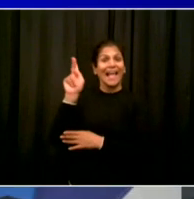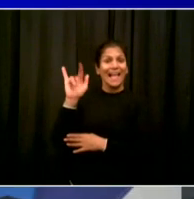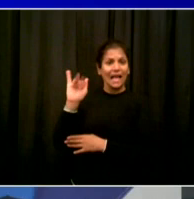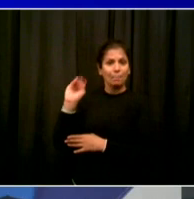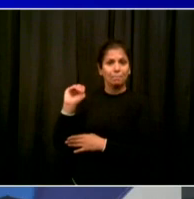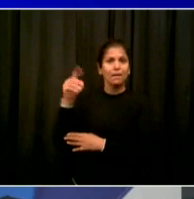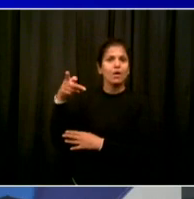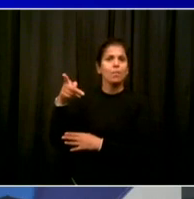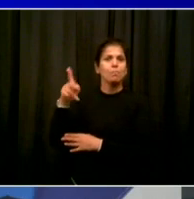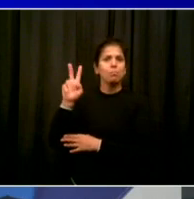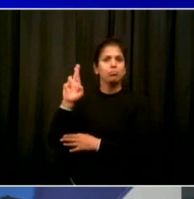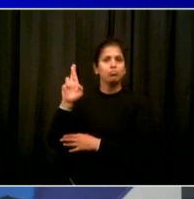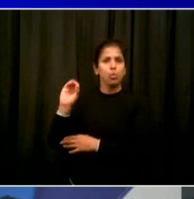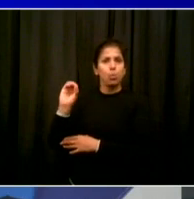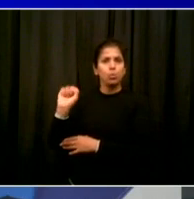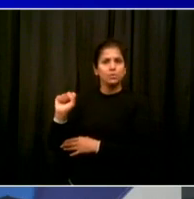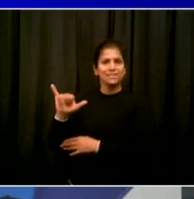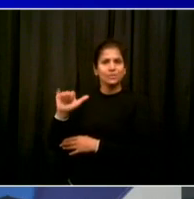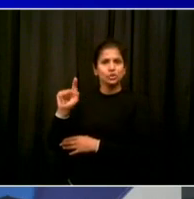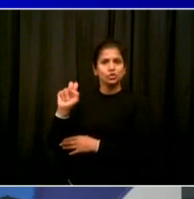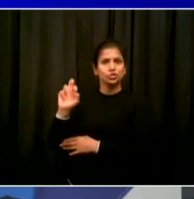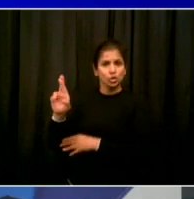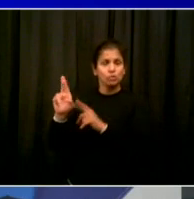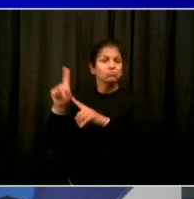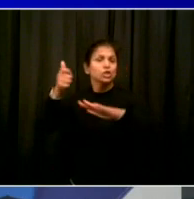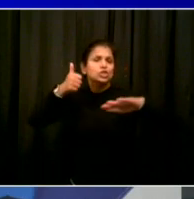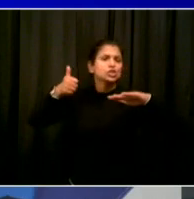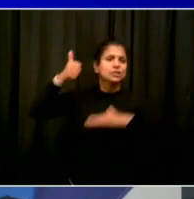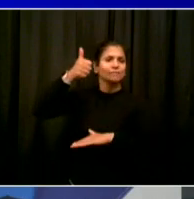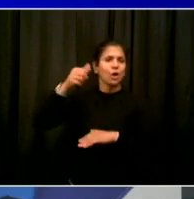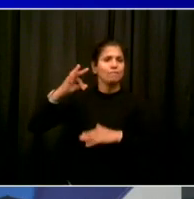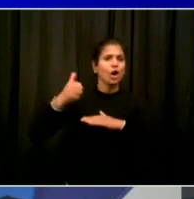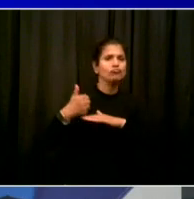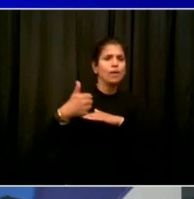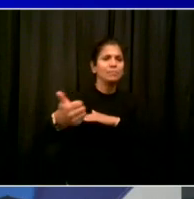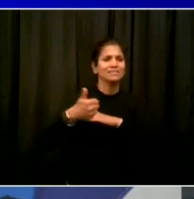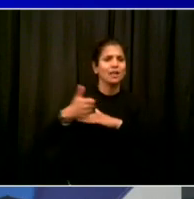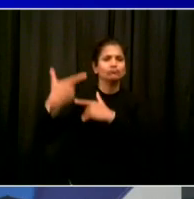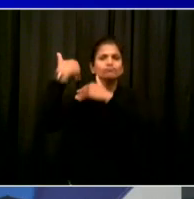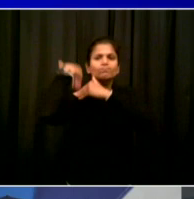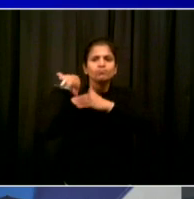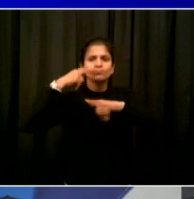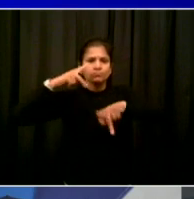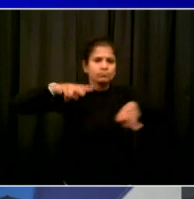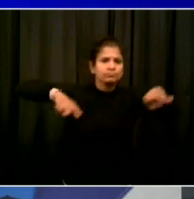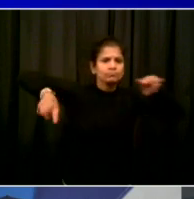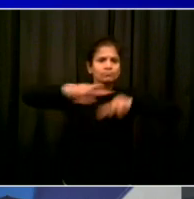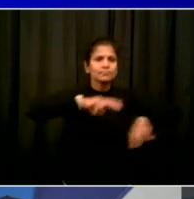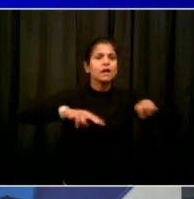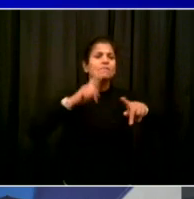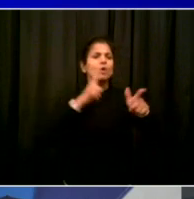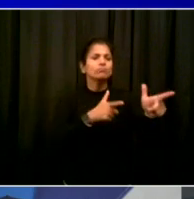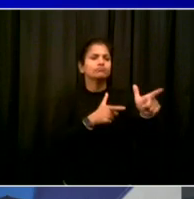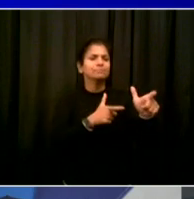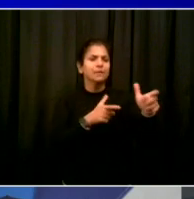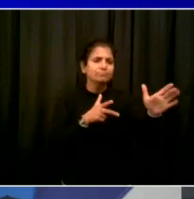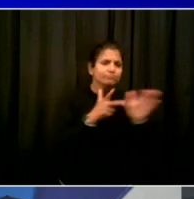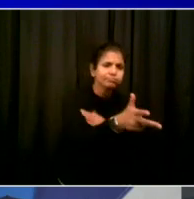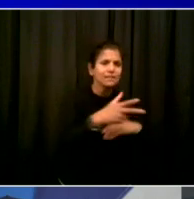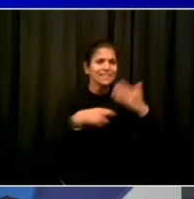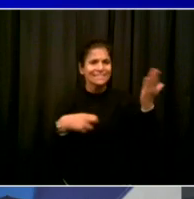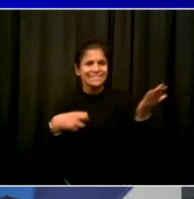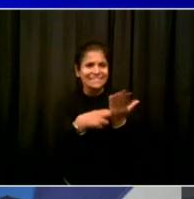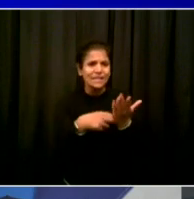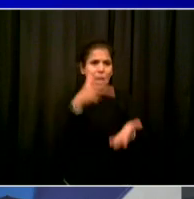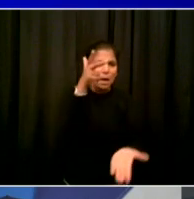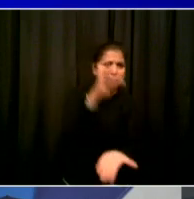be taking over as Chief of Transportation in a field that was opened up tragically with the passing of Billy Morris